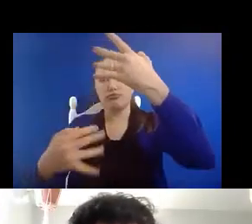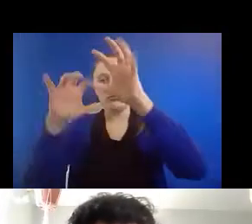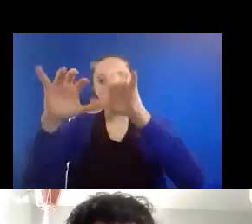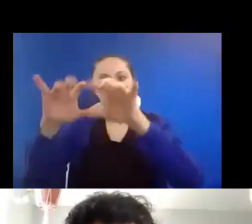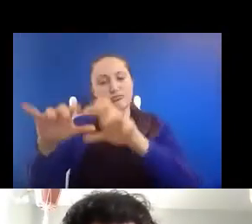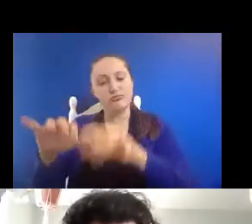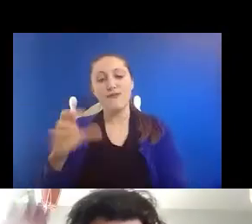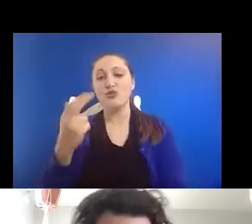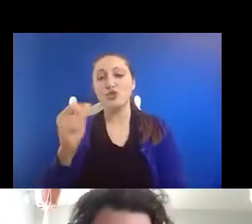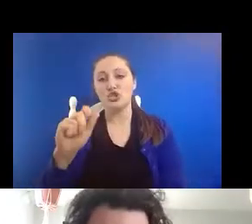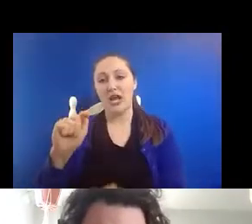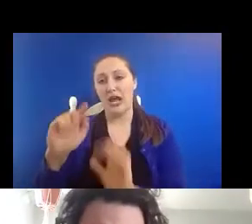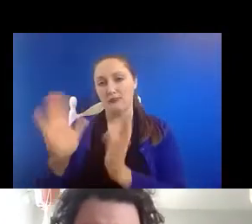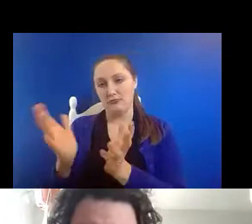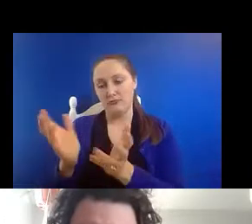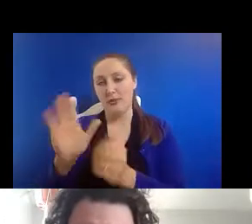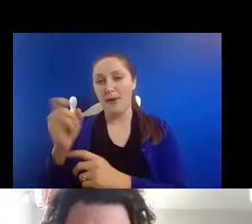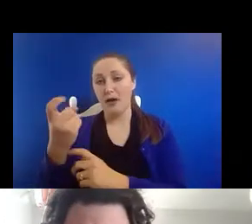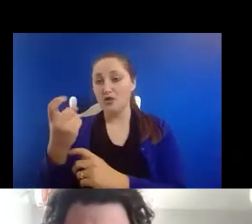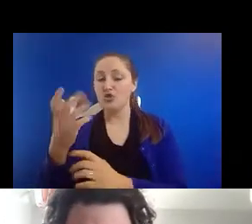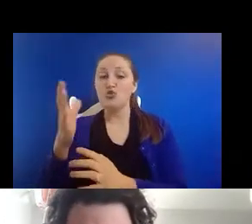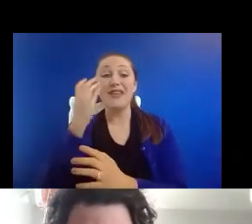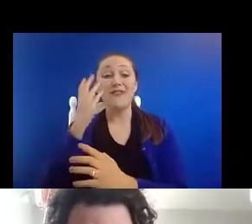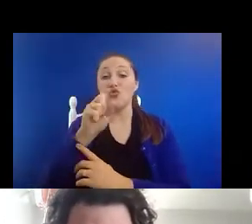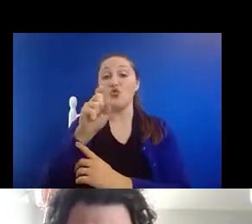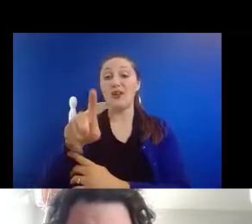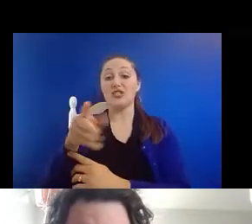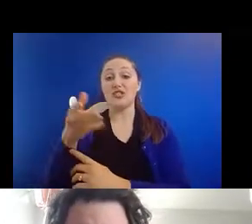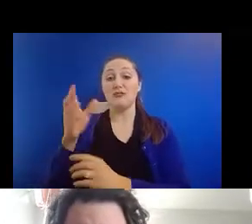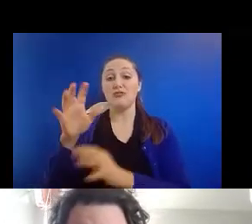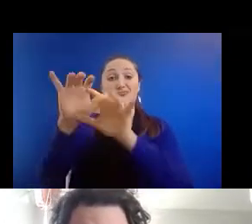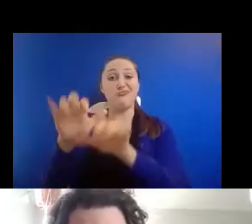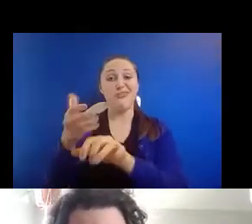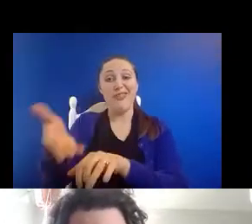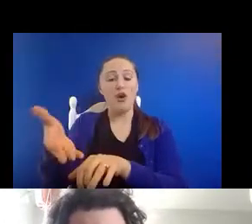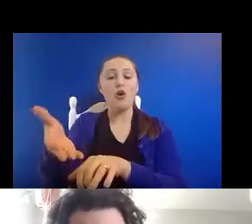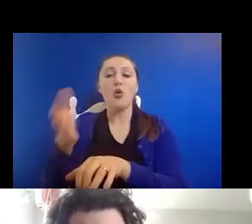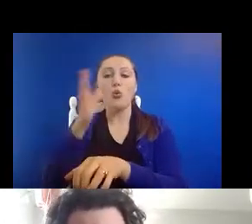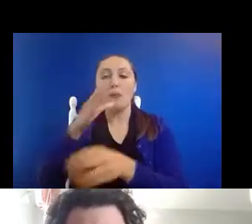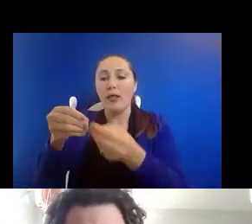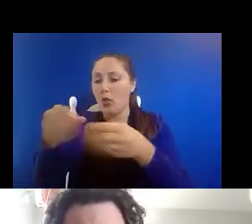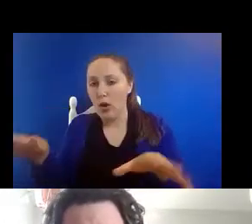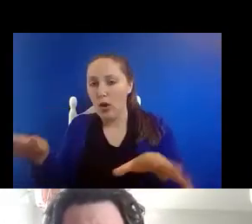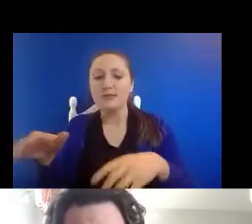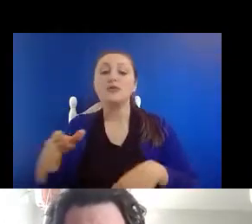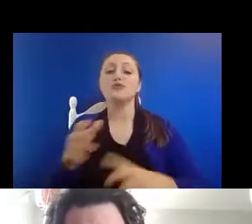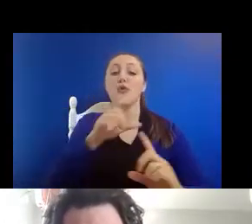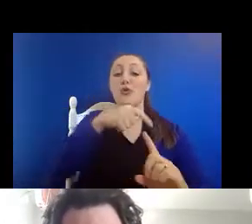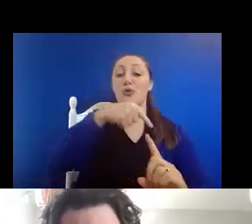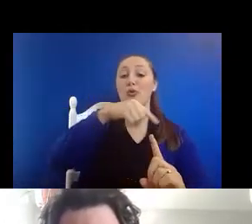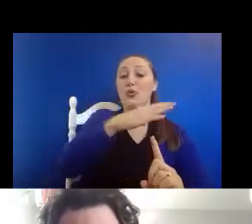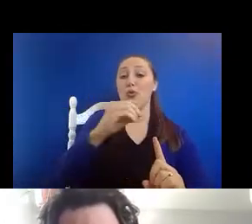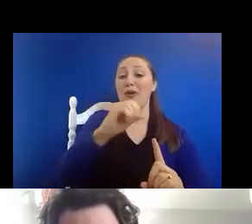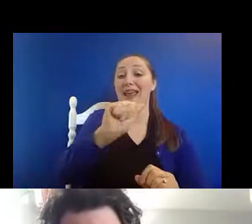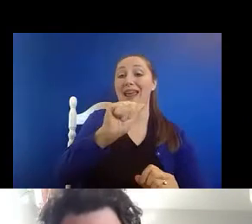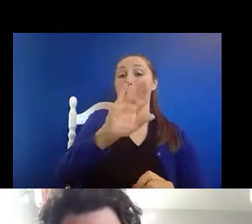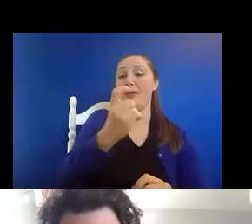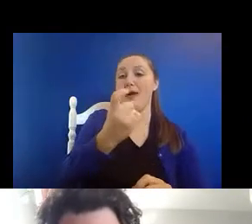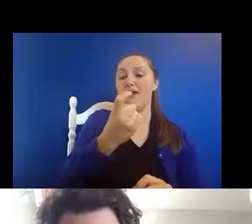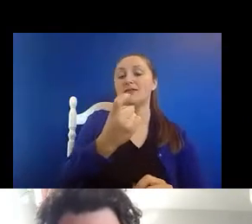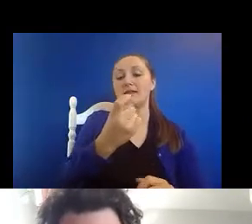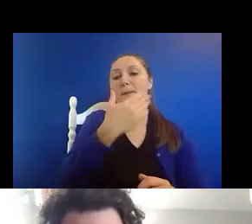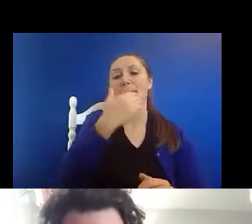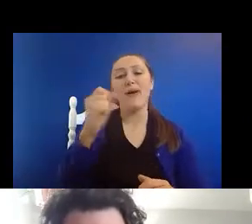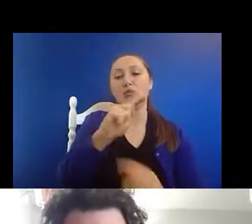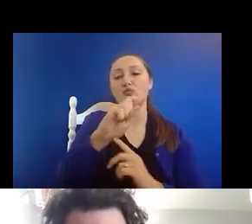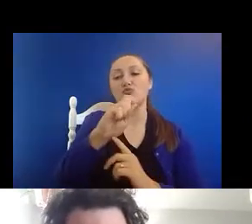will have been lost in the scroll by the time we get to the Q&A, whereas the Q&A box gives us some tools to make sure that we don't lose your